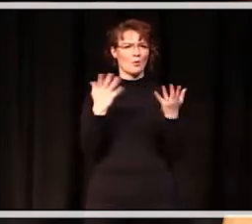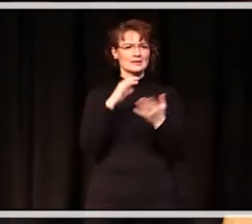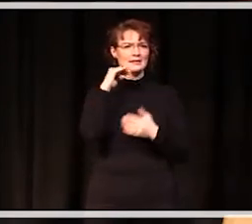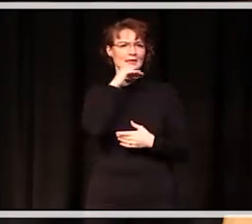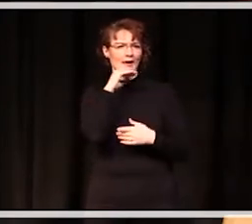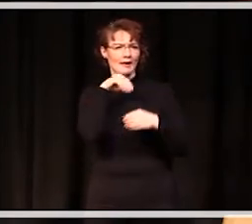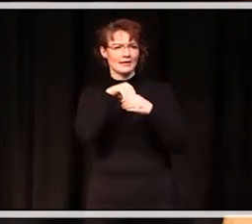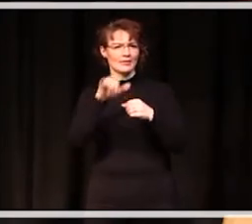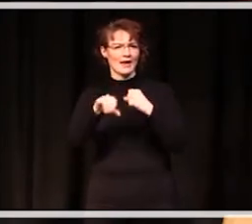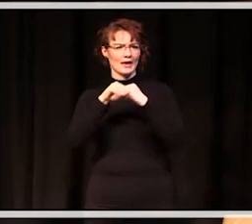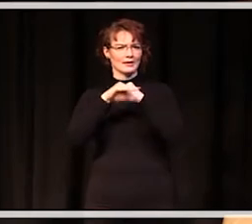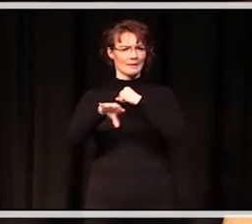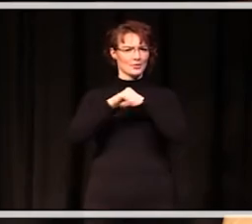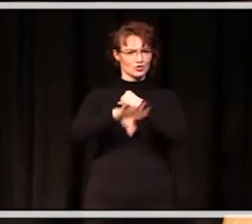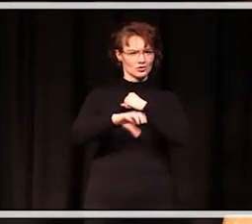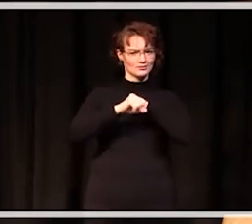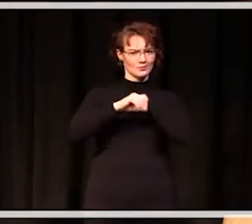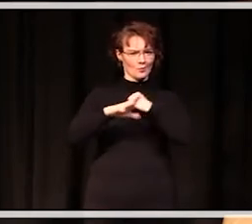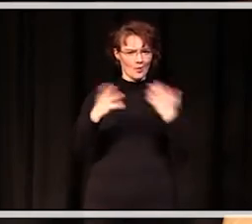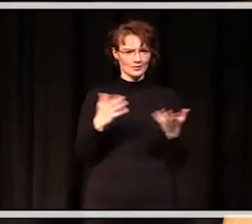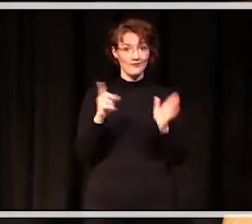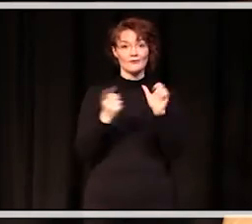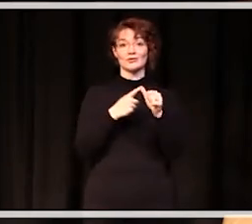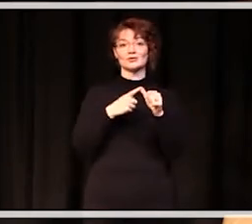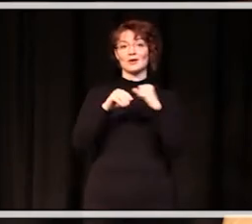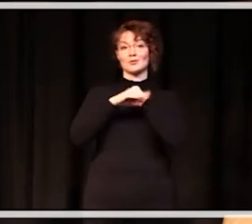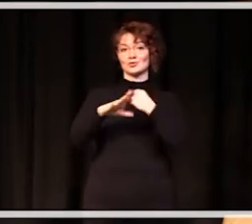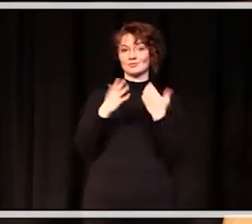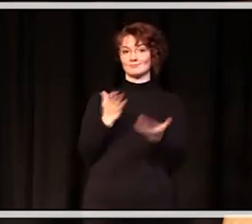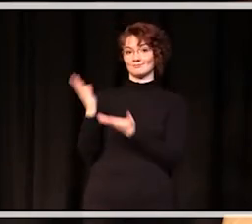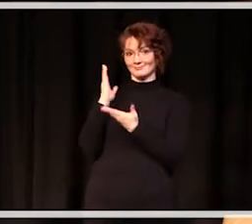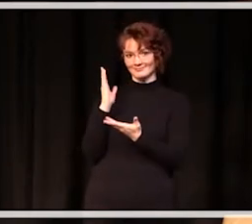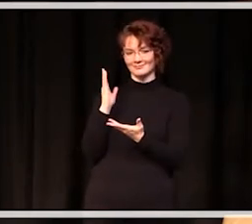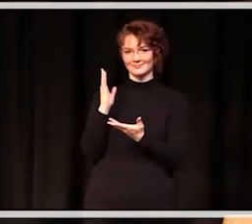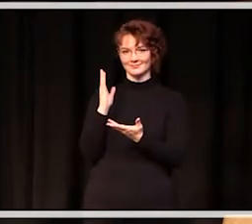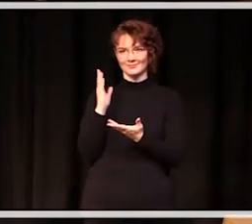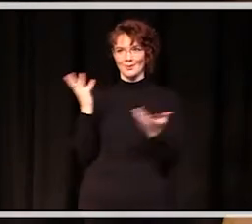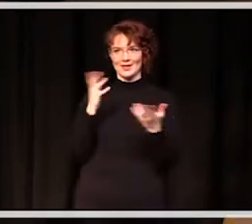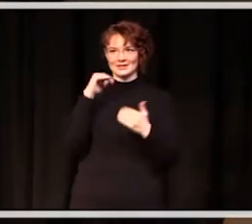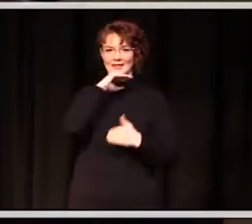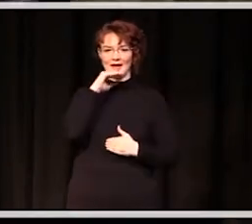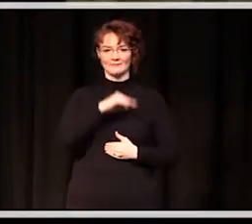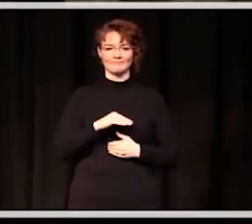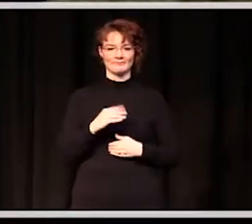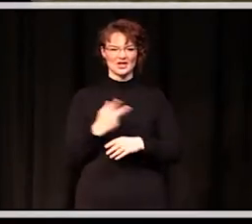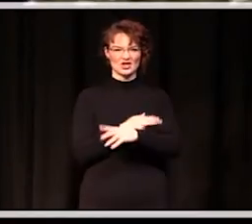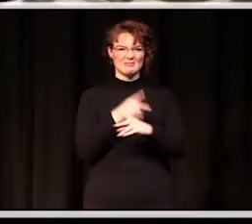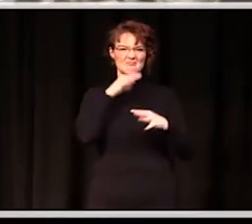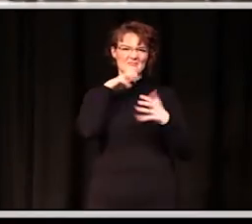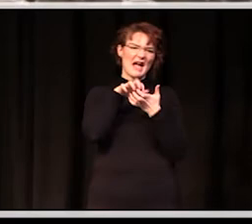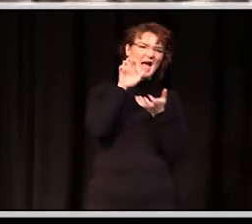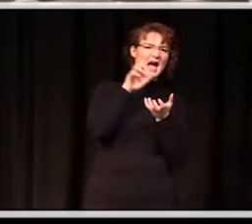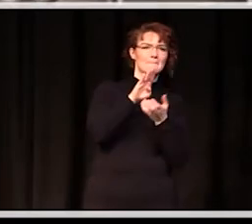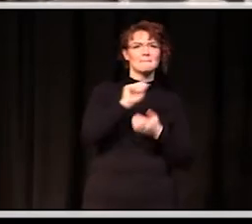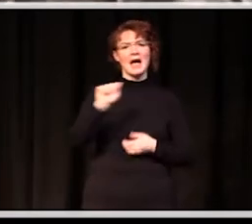lie here? So here's your first commercial. See if you can pick it up. What's the lie?